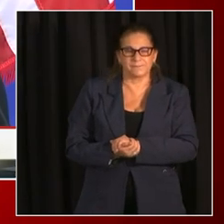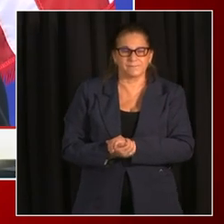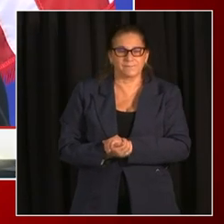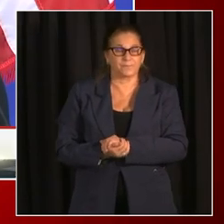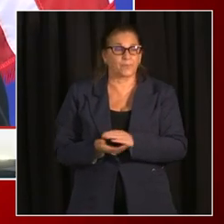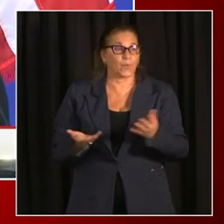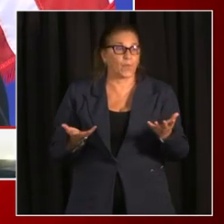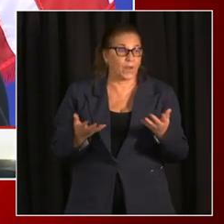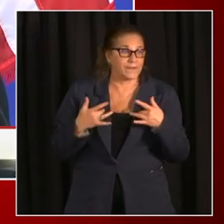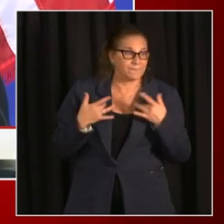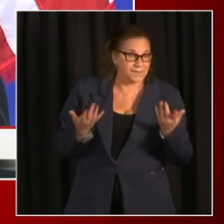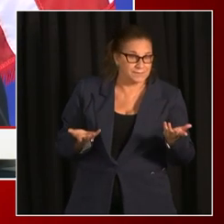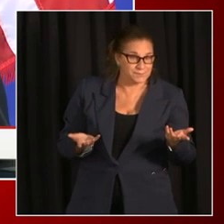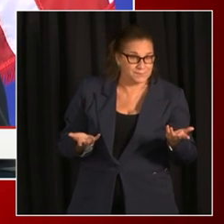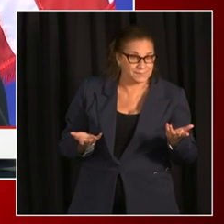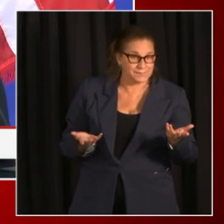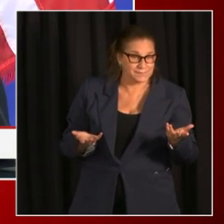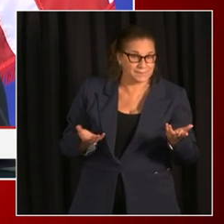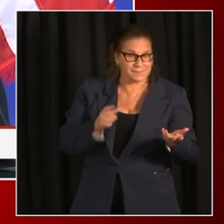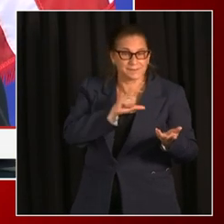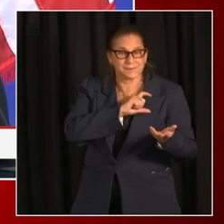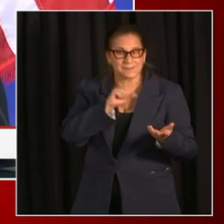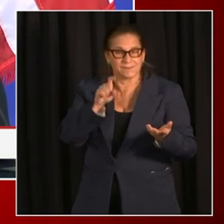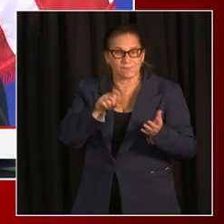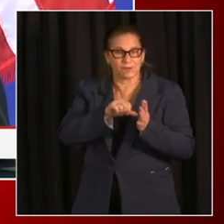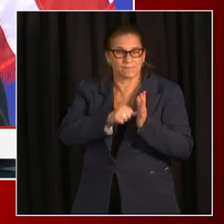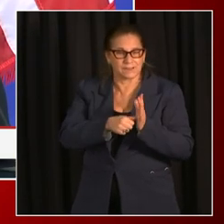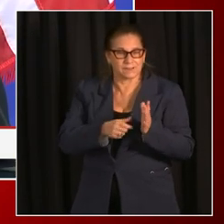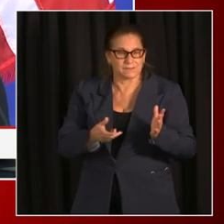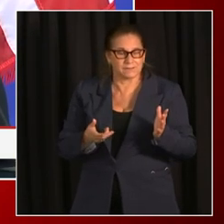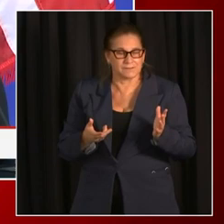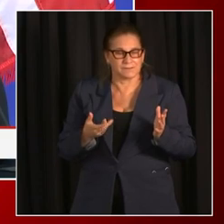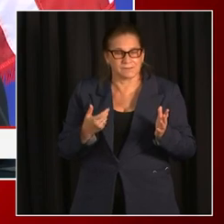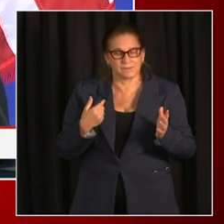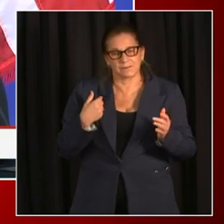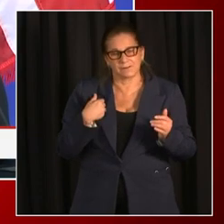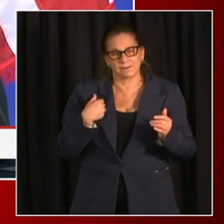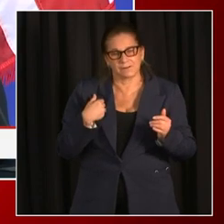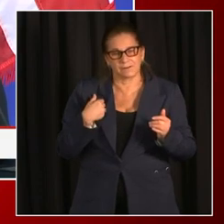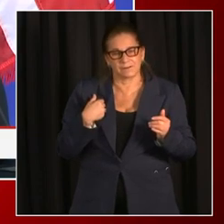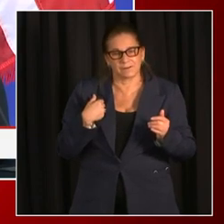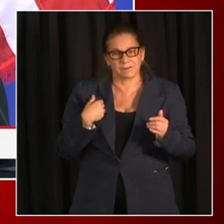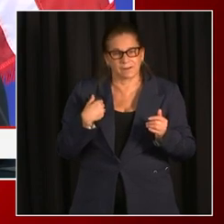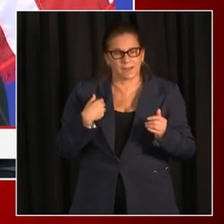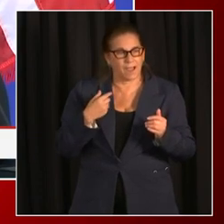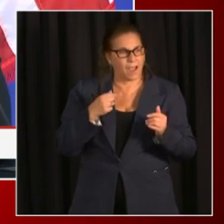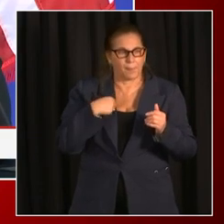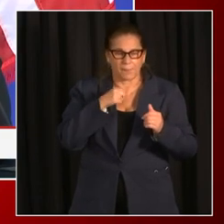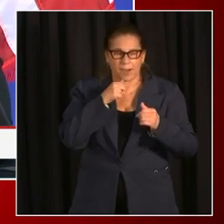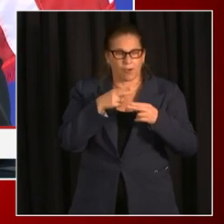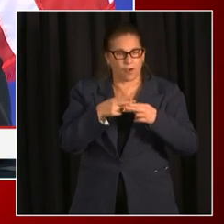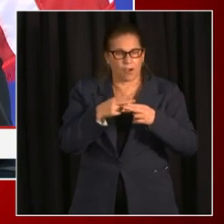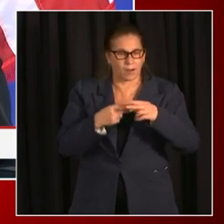events need police enforcement. So I wouldn't call it a black or white, but I